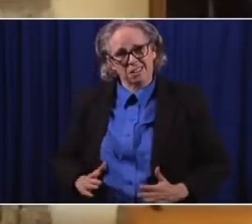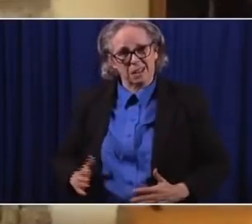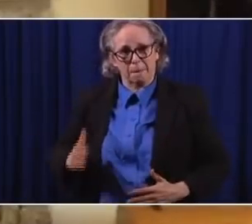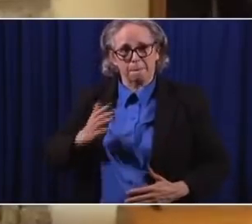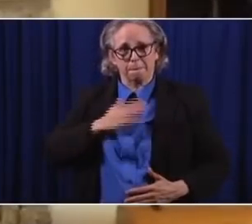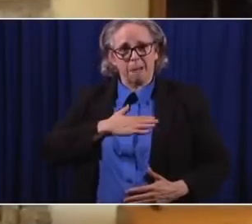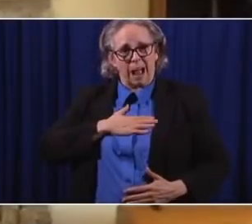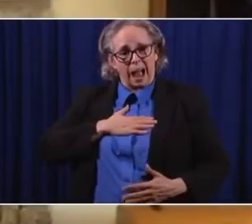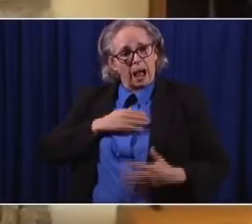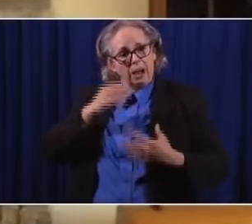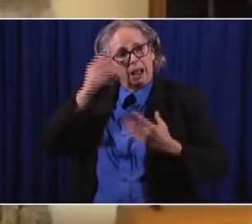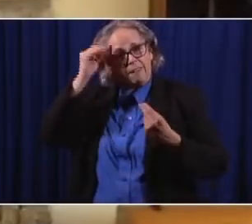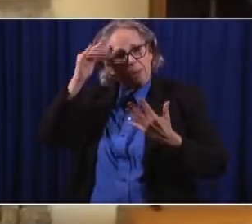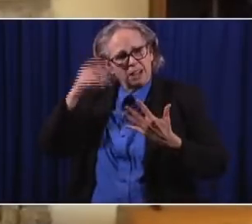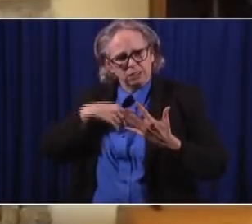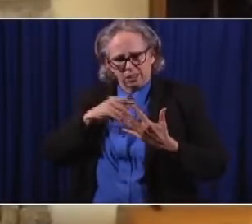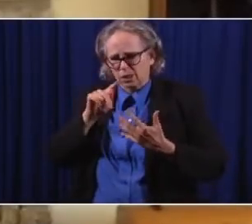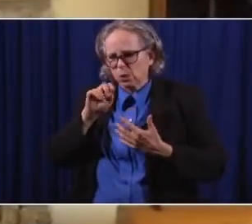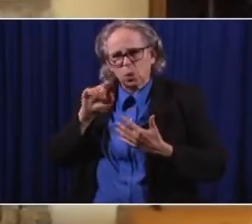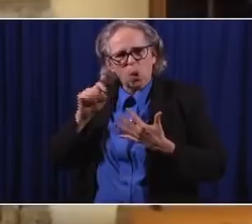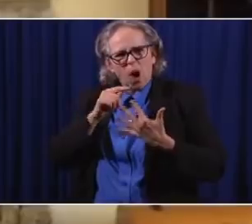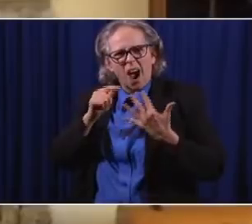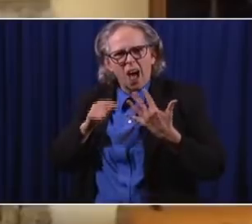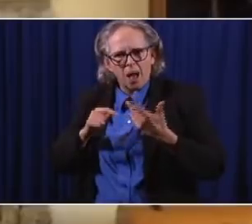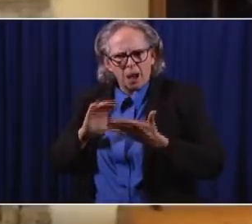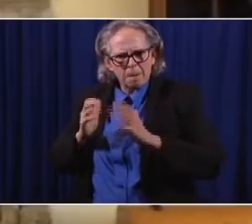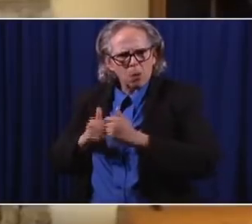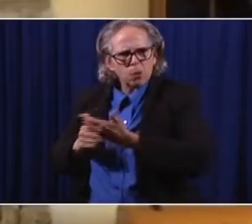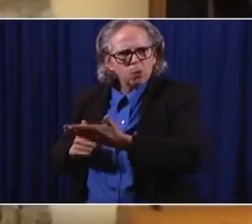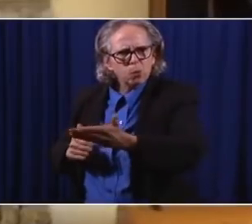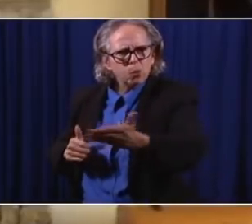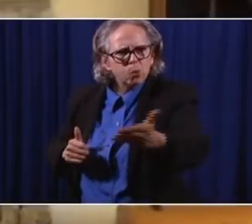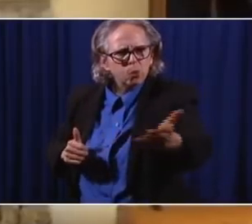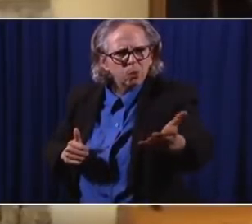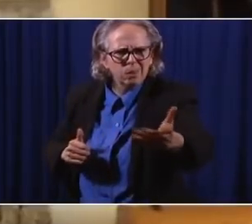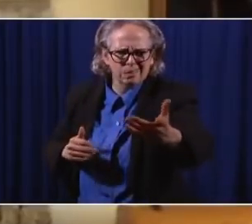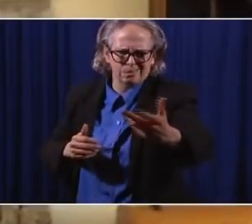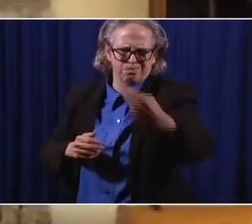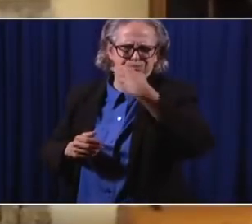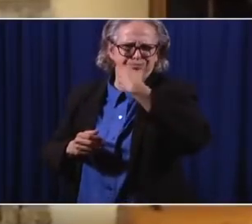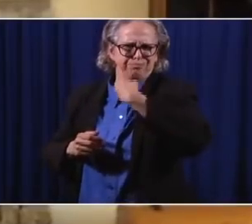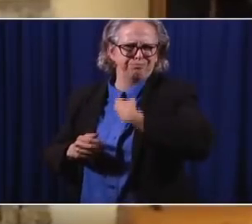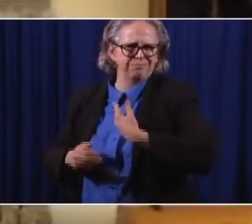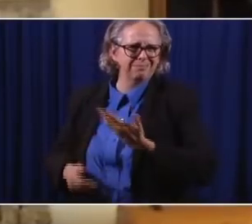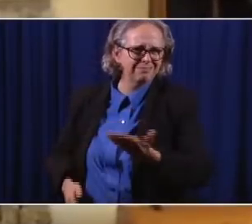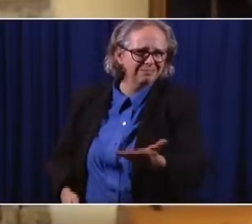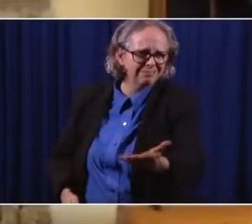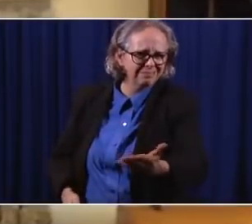great as the tools that people of the state of Ohio have collectively.